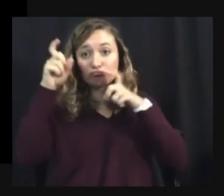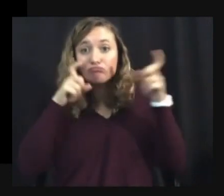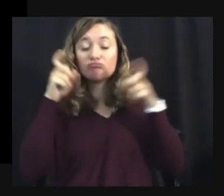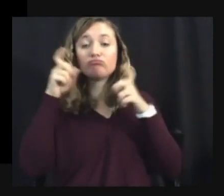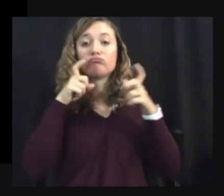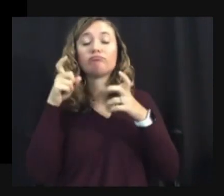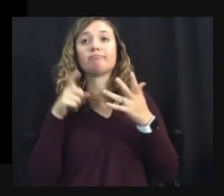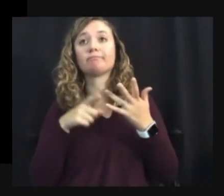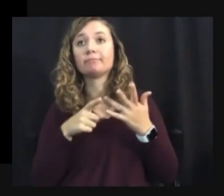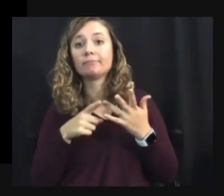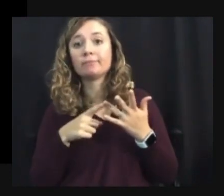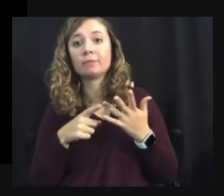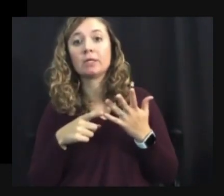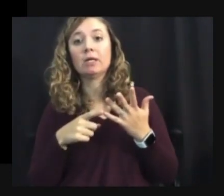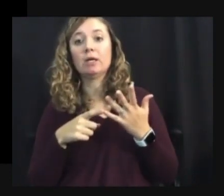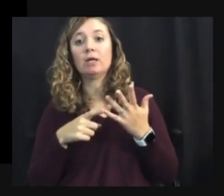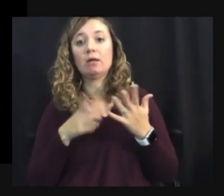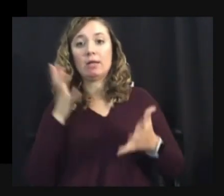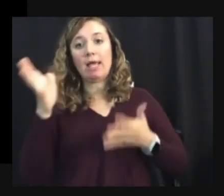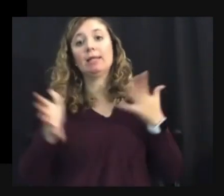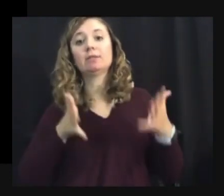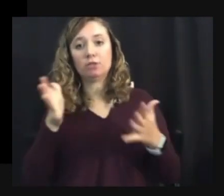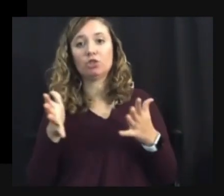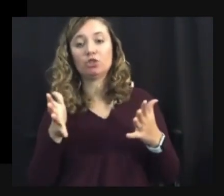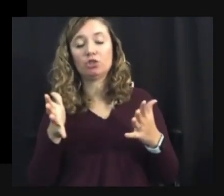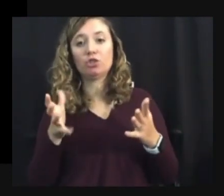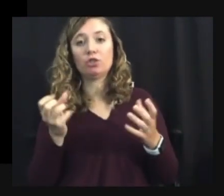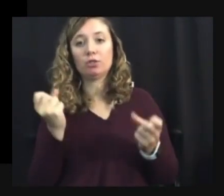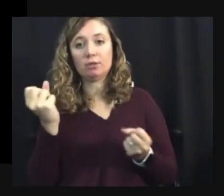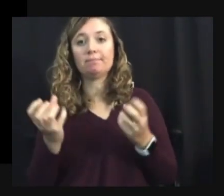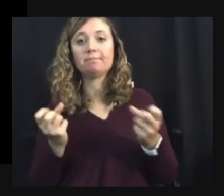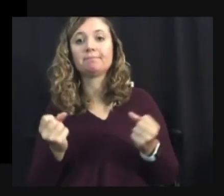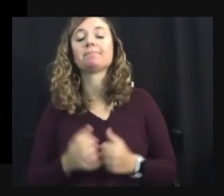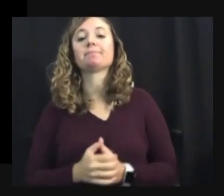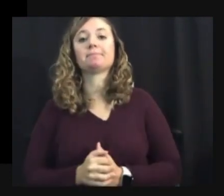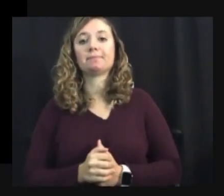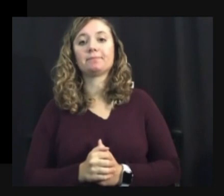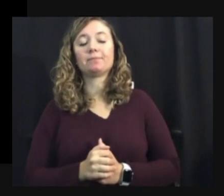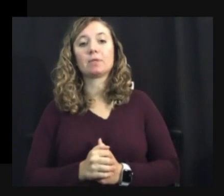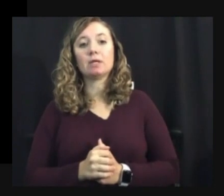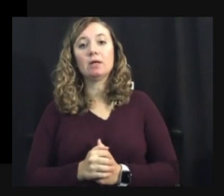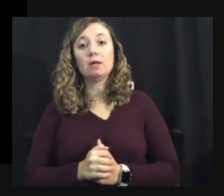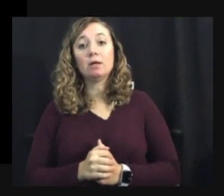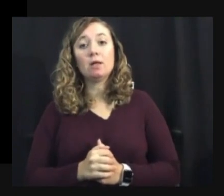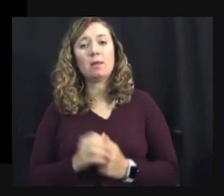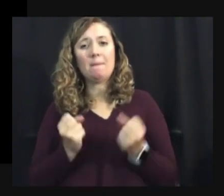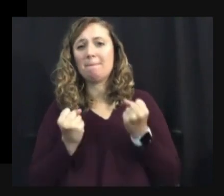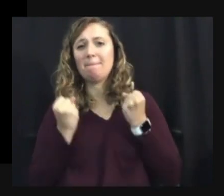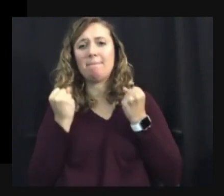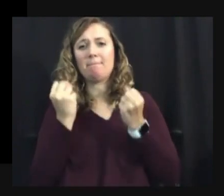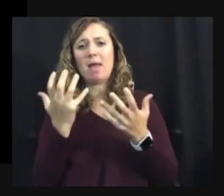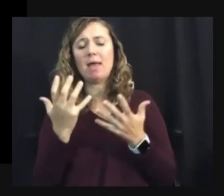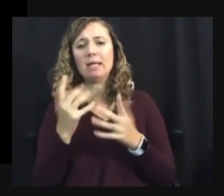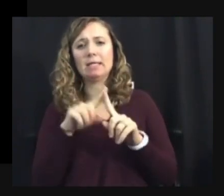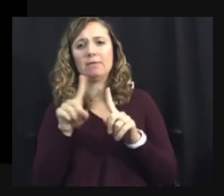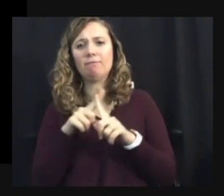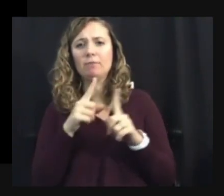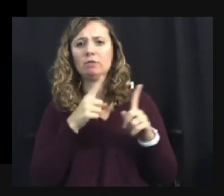also use hand gestures. So there are many, many different channels